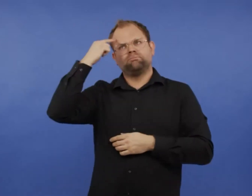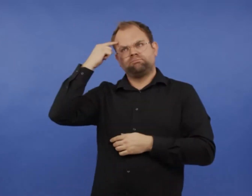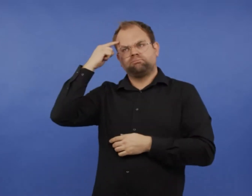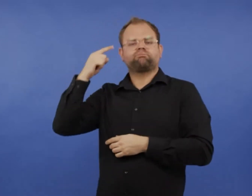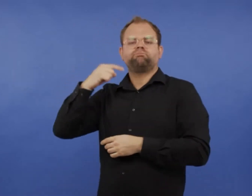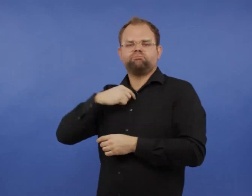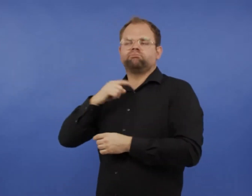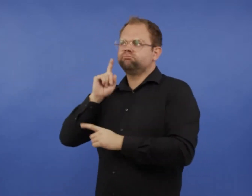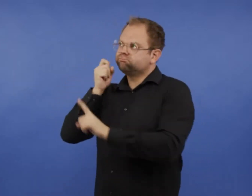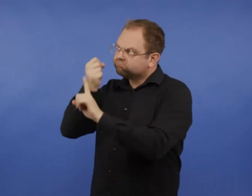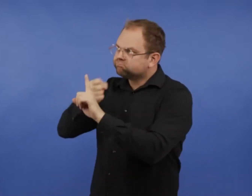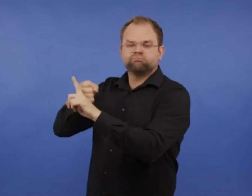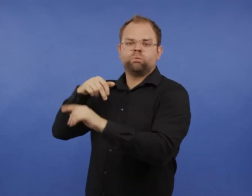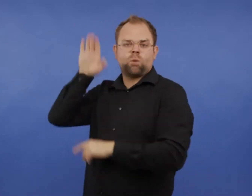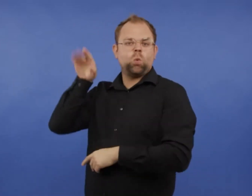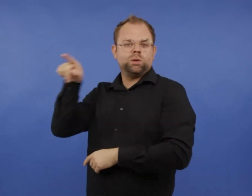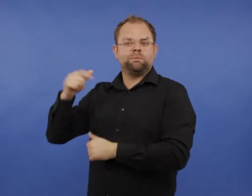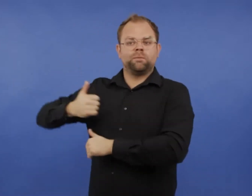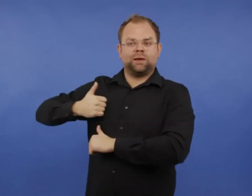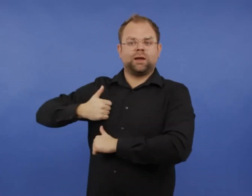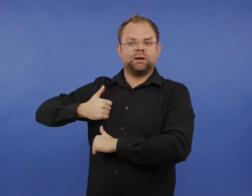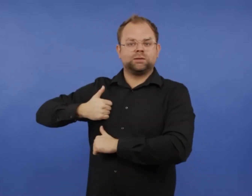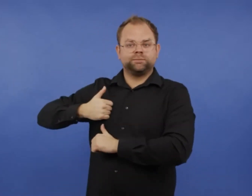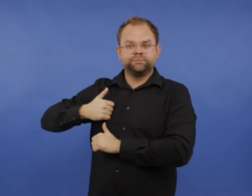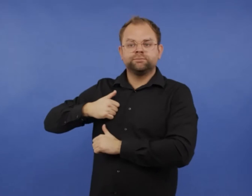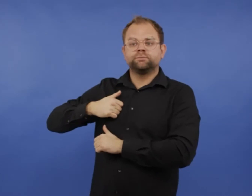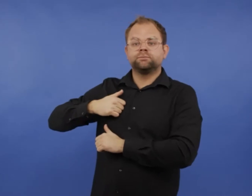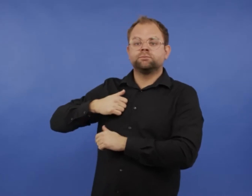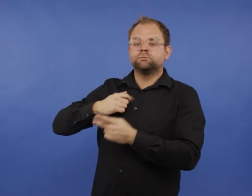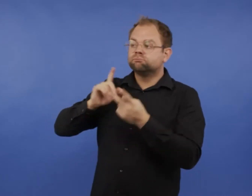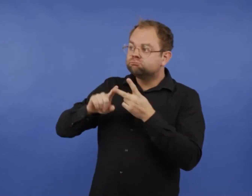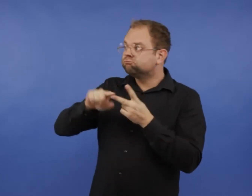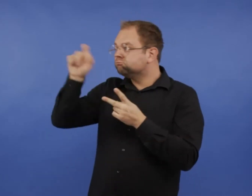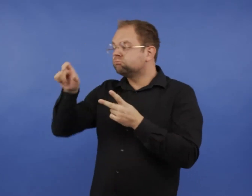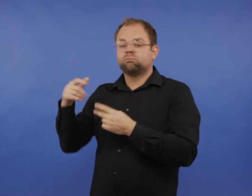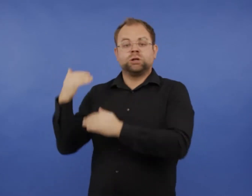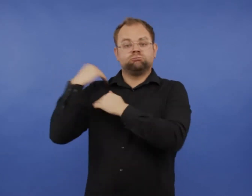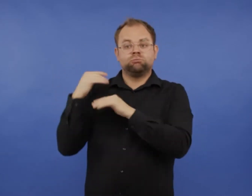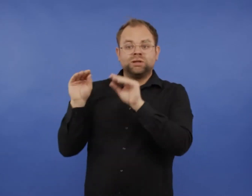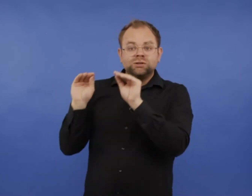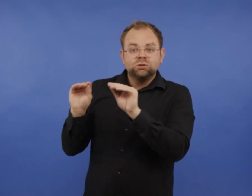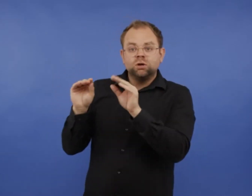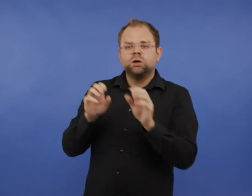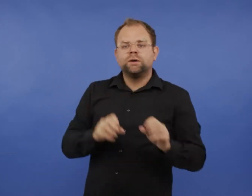rehabilitation, and the support to those who are affected by conflict, to make sure that their activities and their